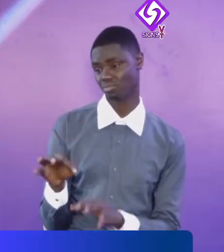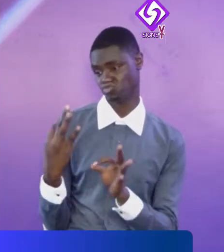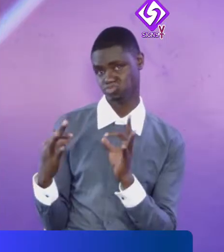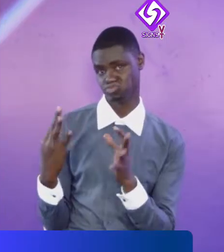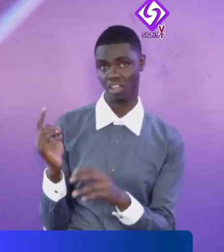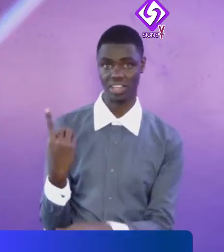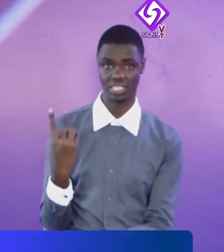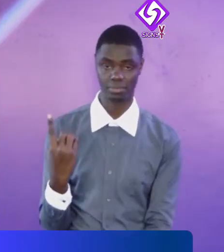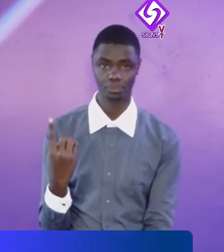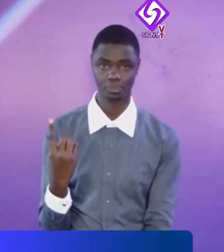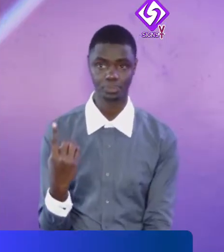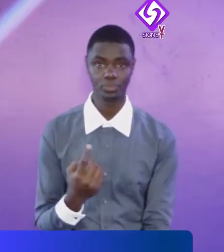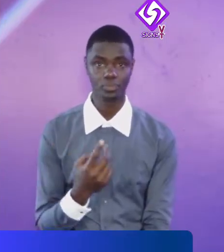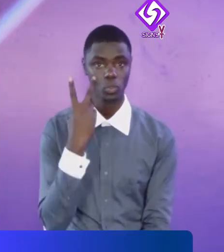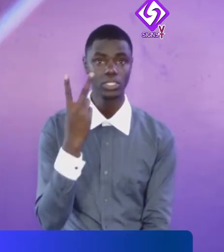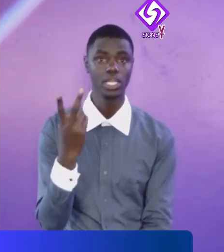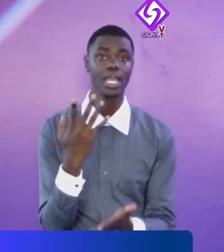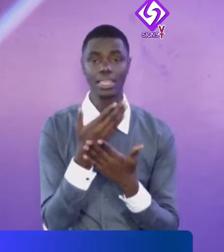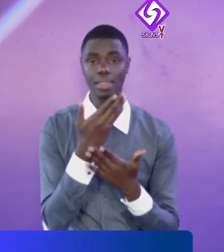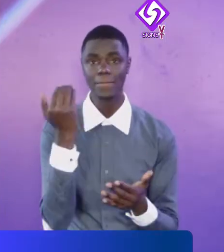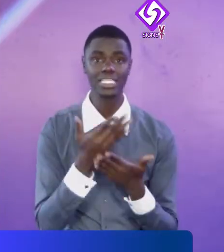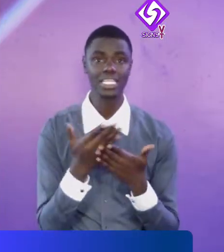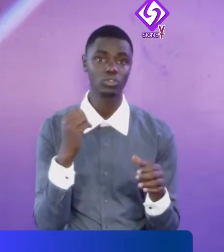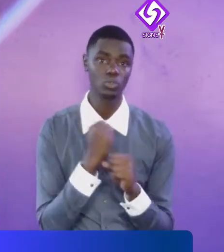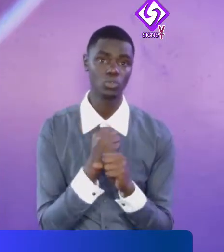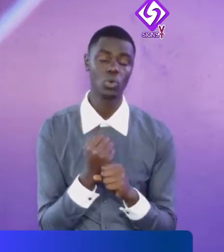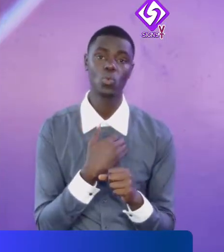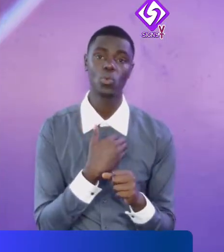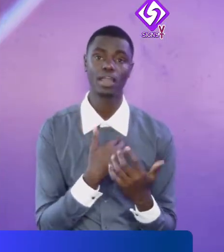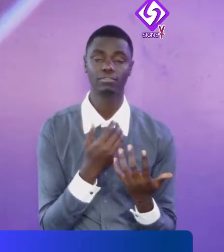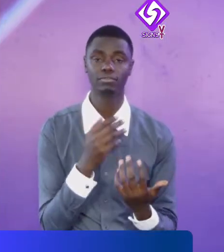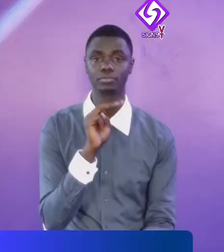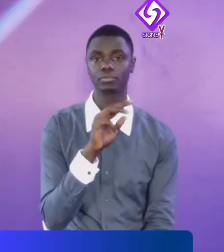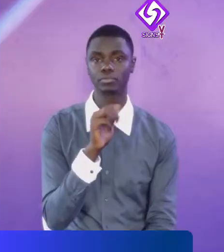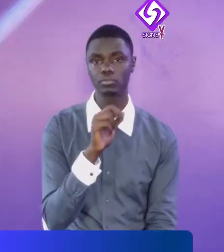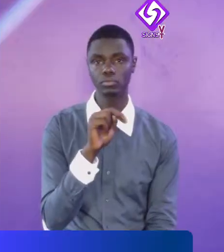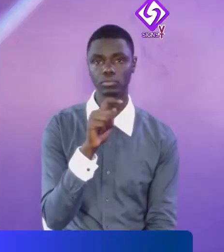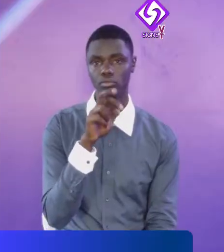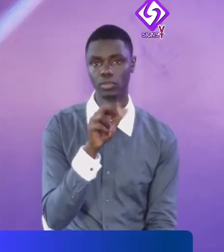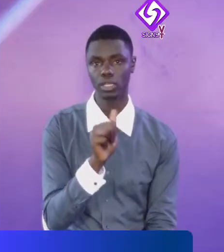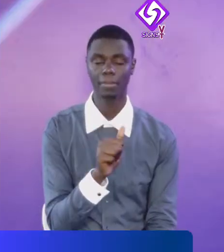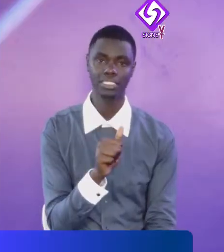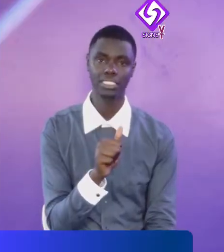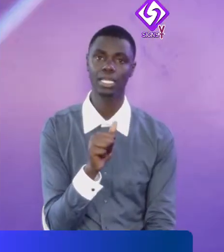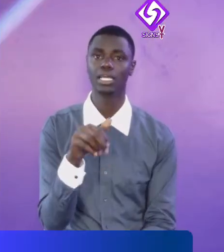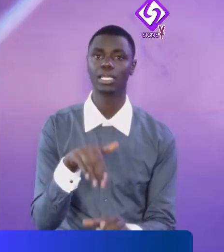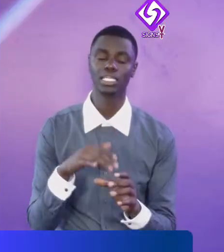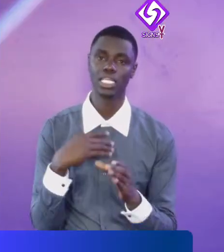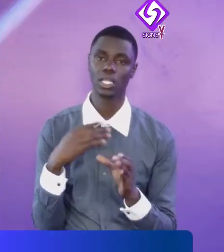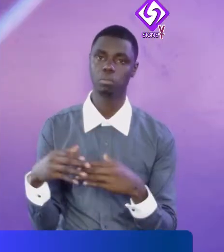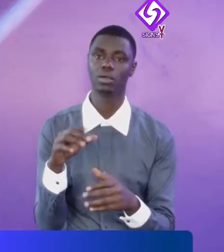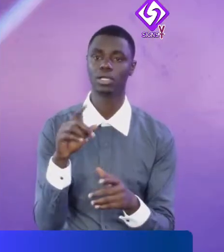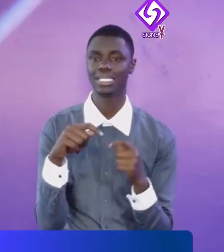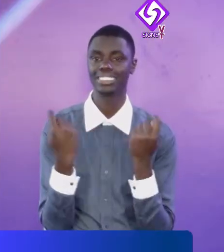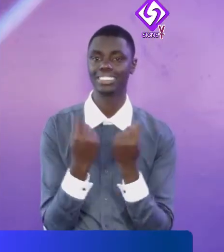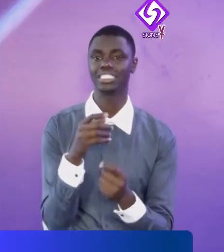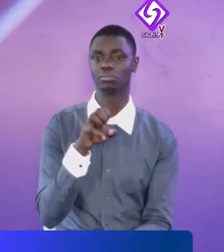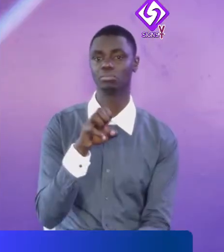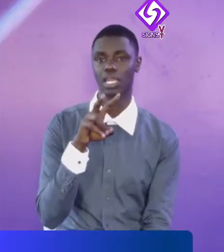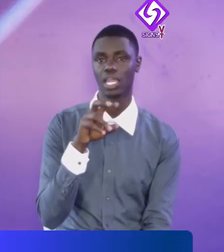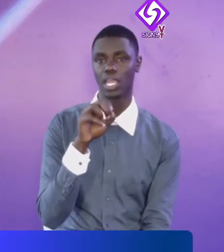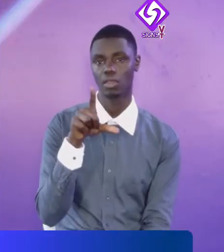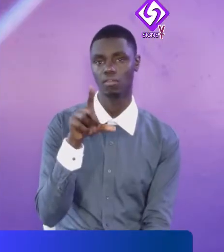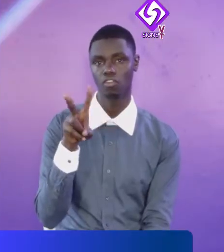see, the best thing to do, we have this mantra Yeah. in our Ekim Alliance Party, Team Evolve.